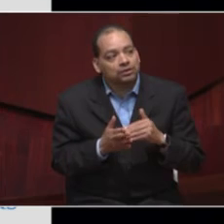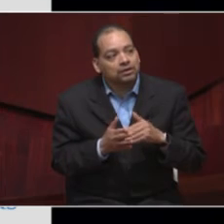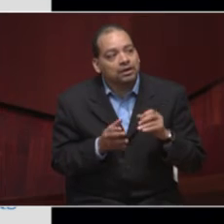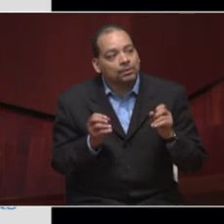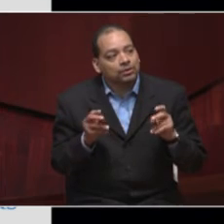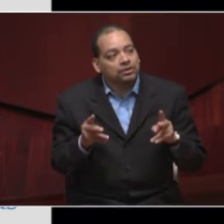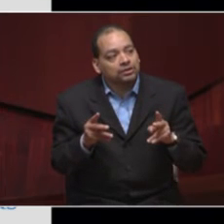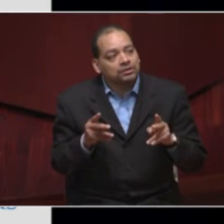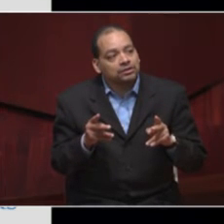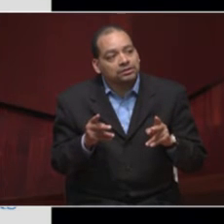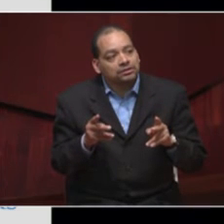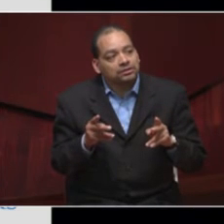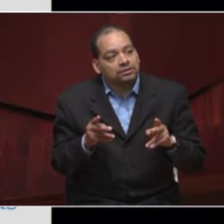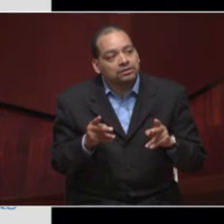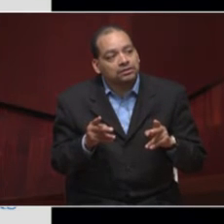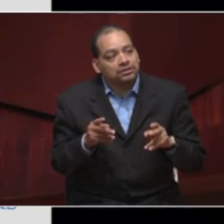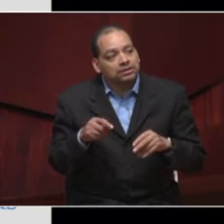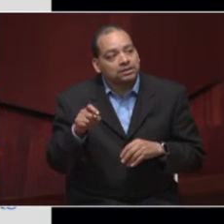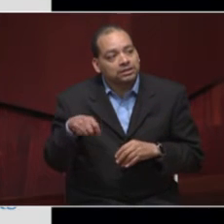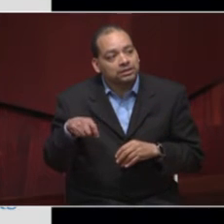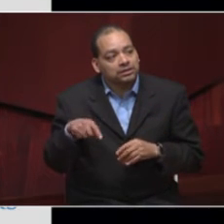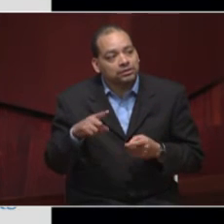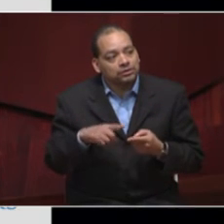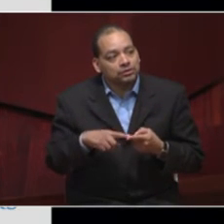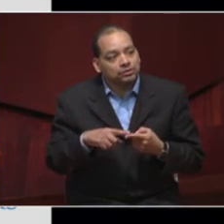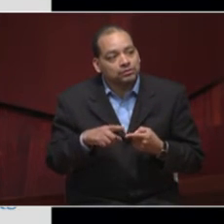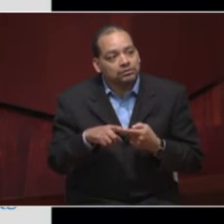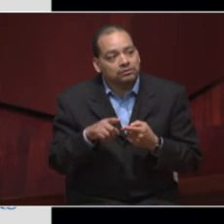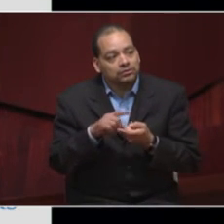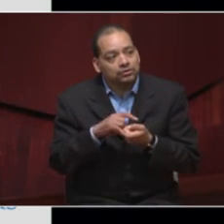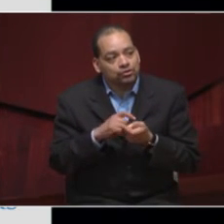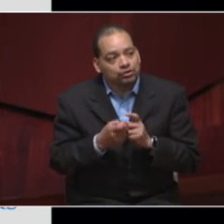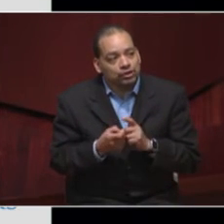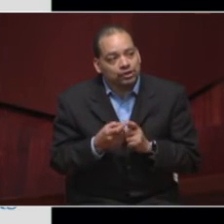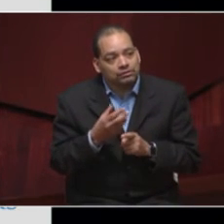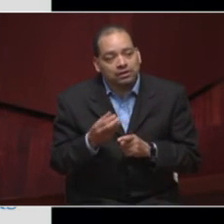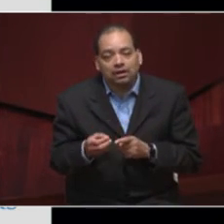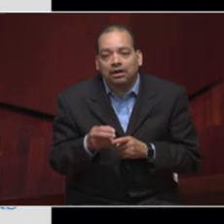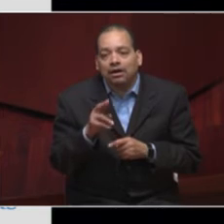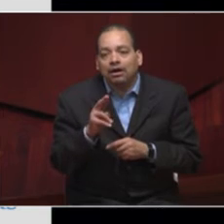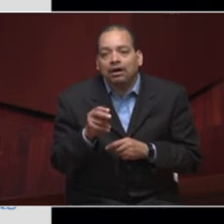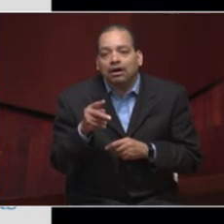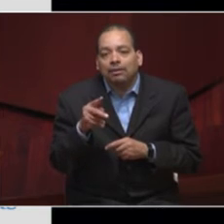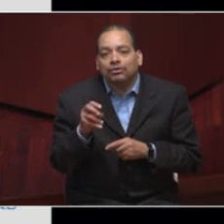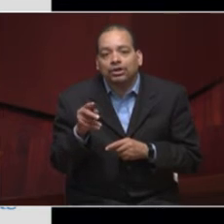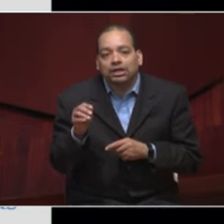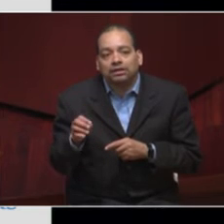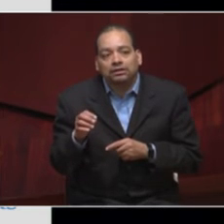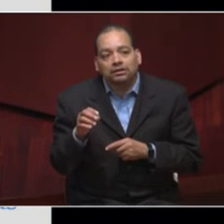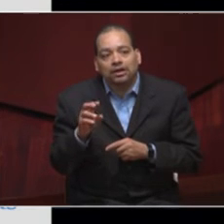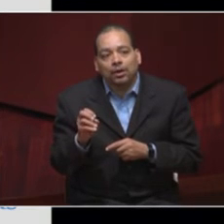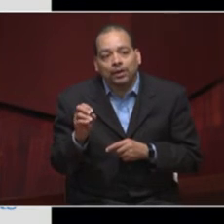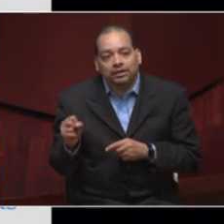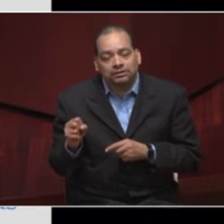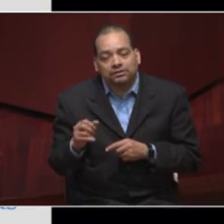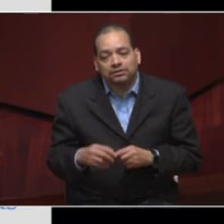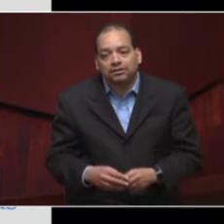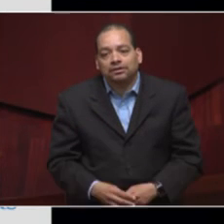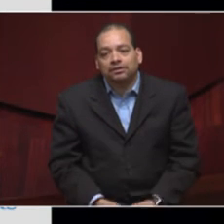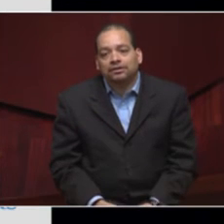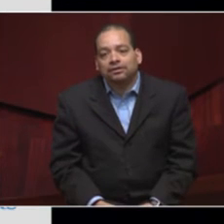the country, it was necessary to redesign and upgrade our current operating system. And that's